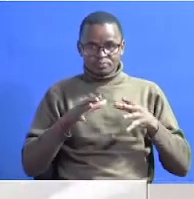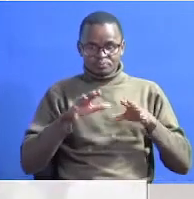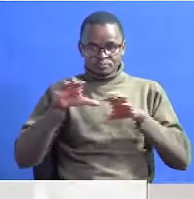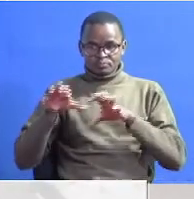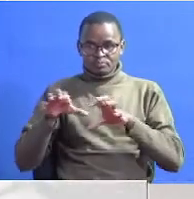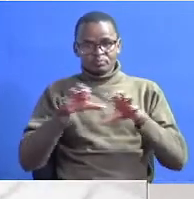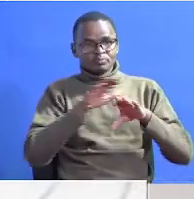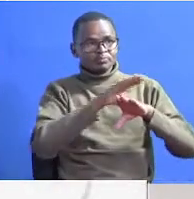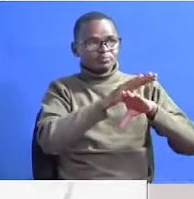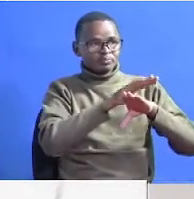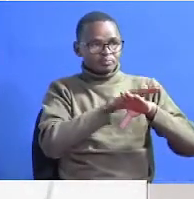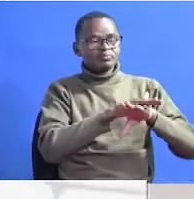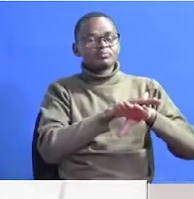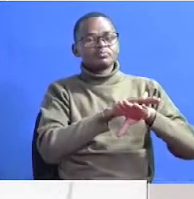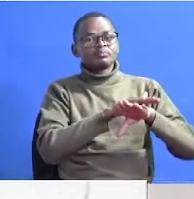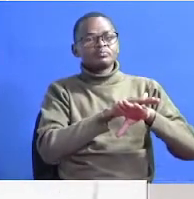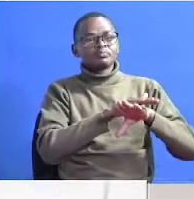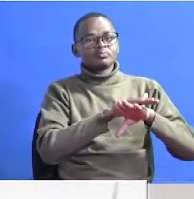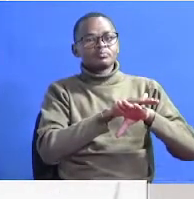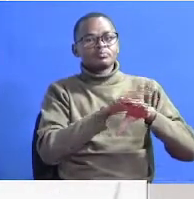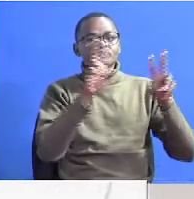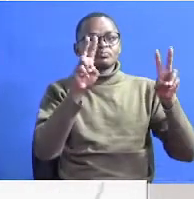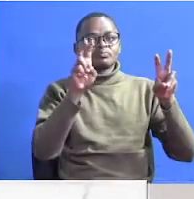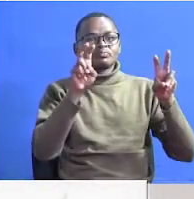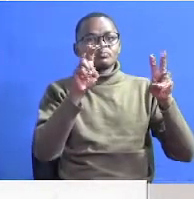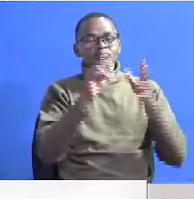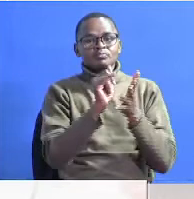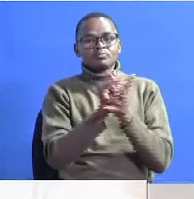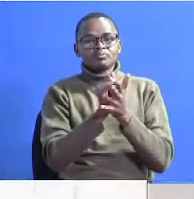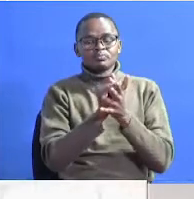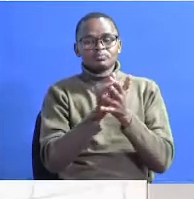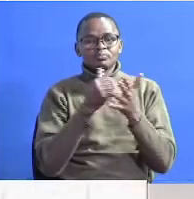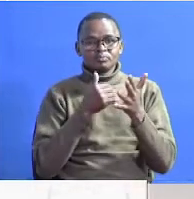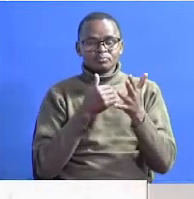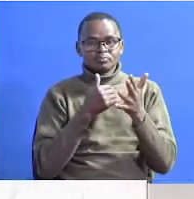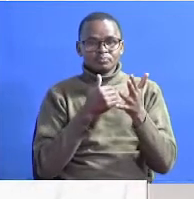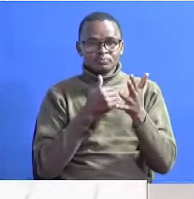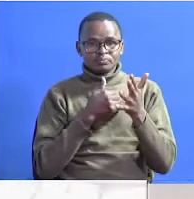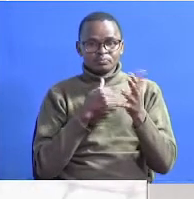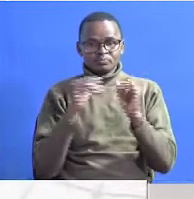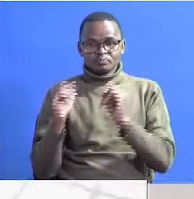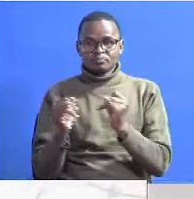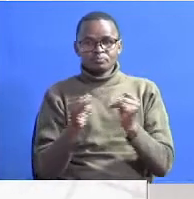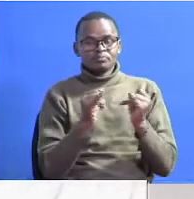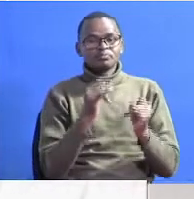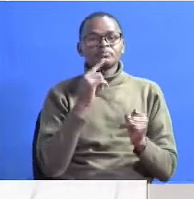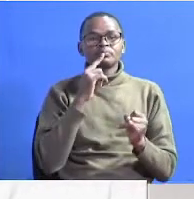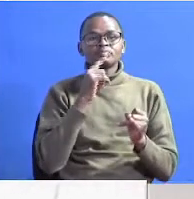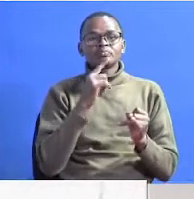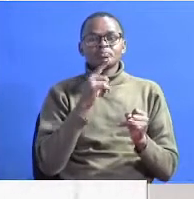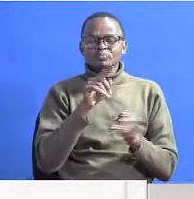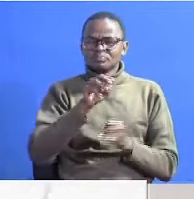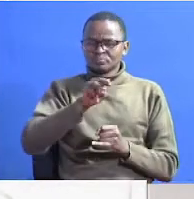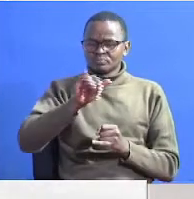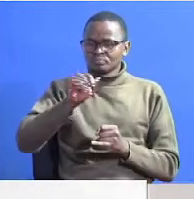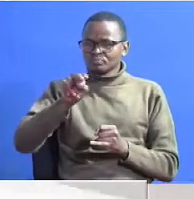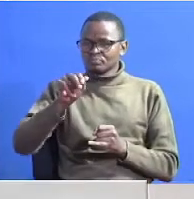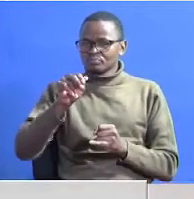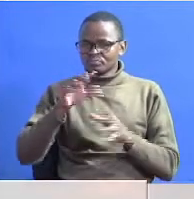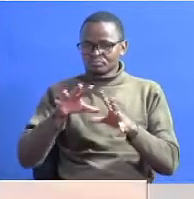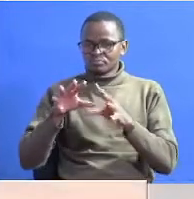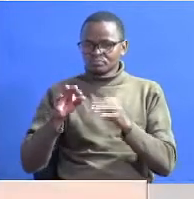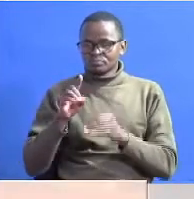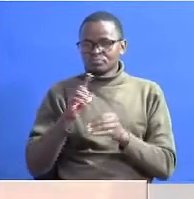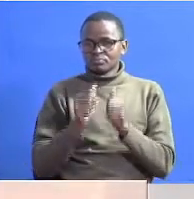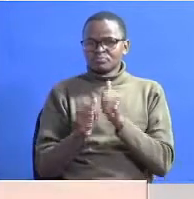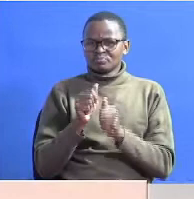suffering on their, on the issues probably that they are the ones who are orchestrating. So, Maina, what is your take really on